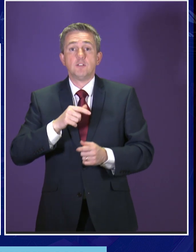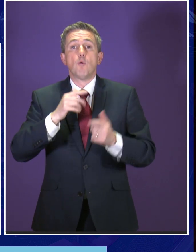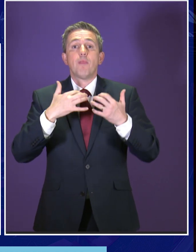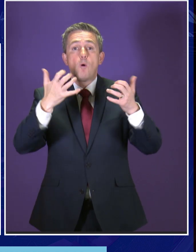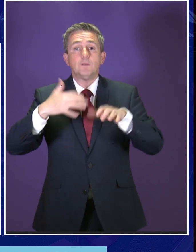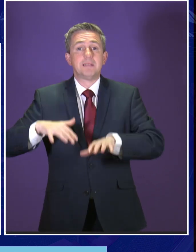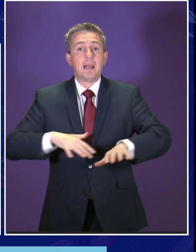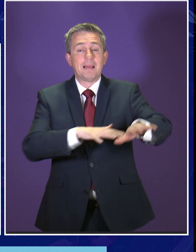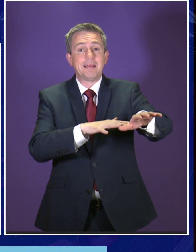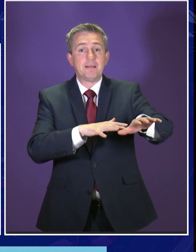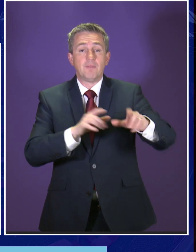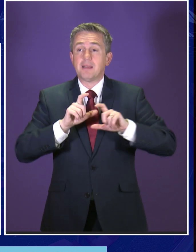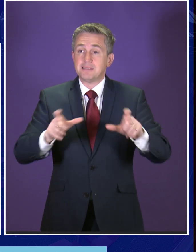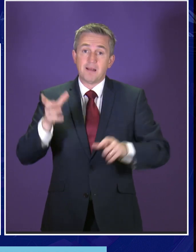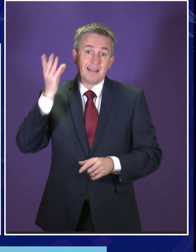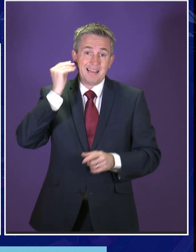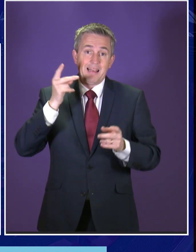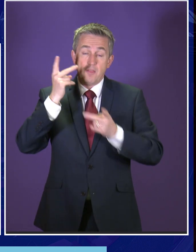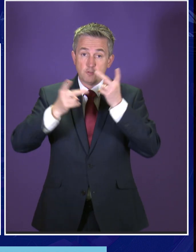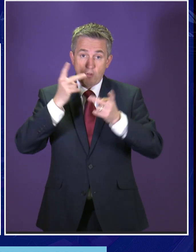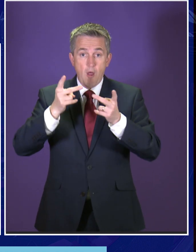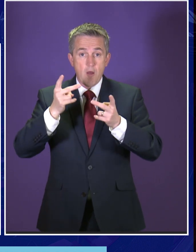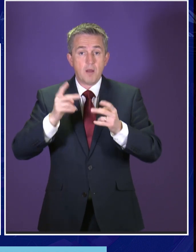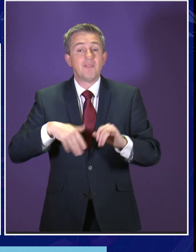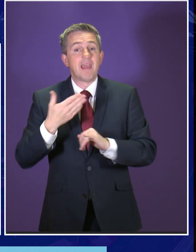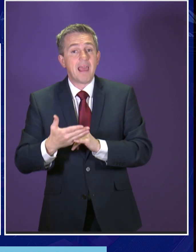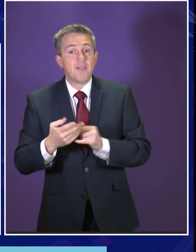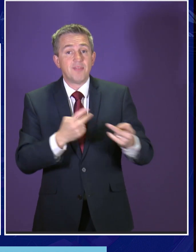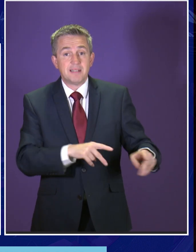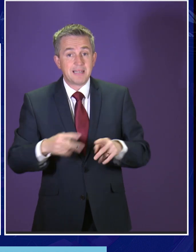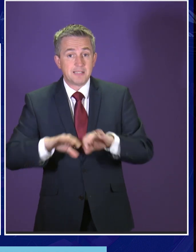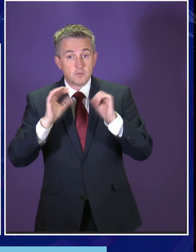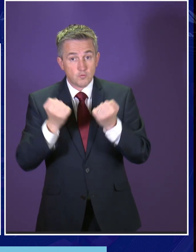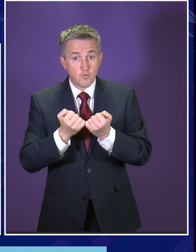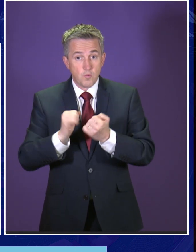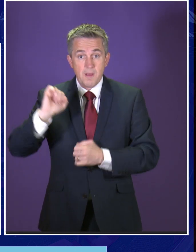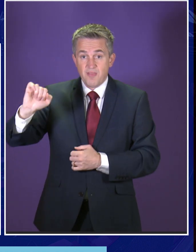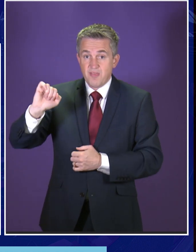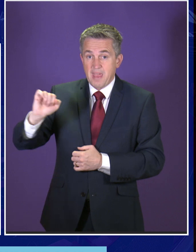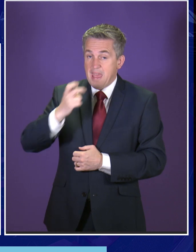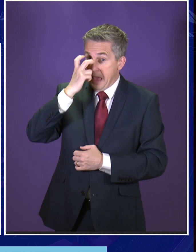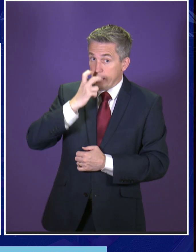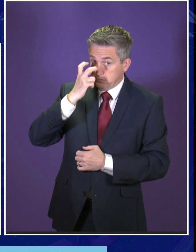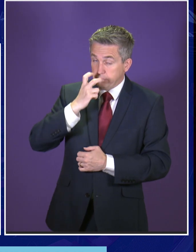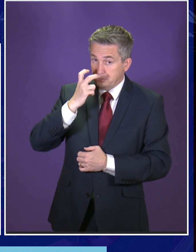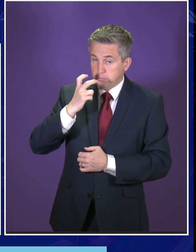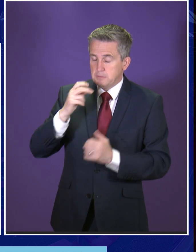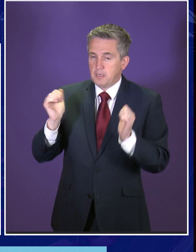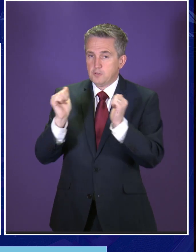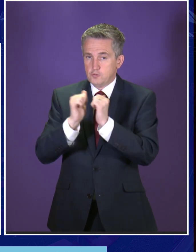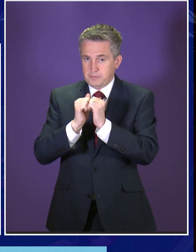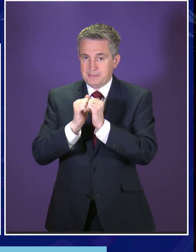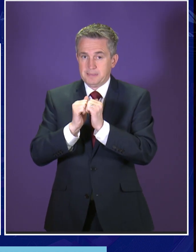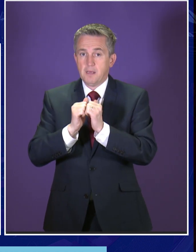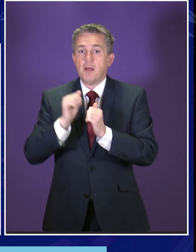audience departed. And in the end, the dance group negotiated with their elders that they could be recorded and play through the speakers